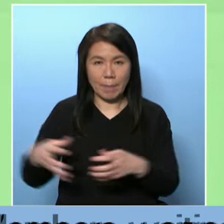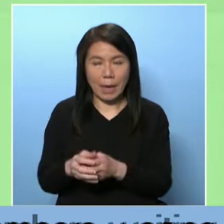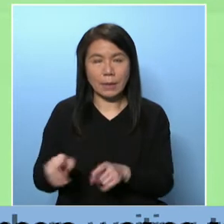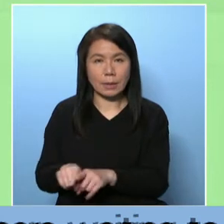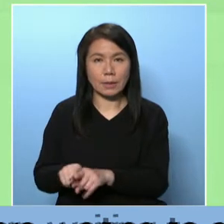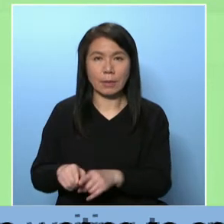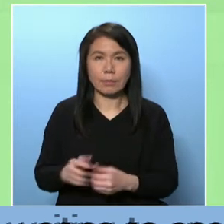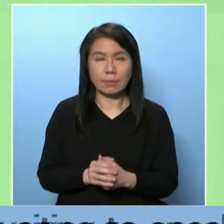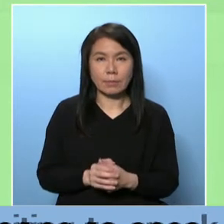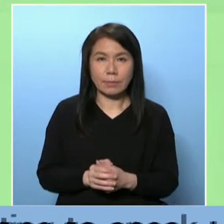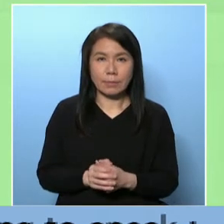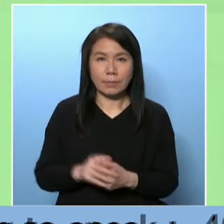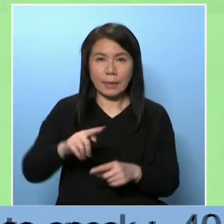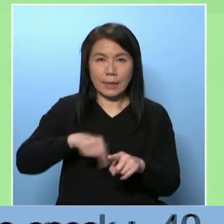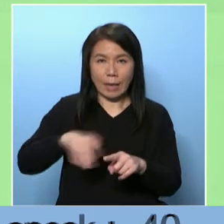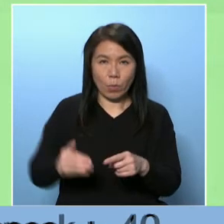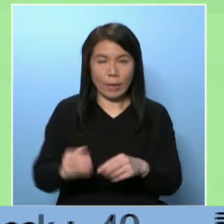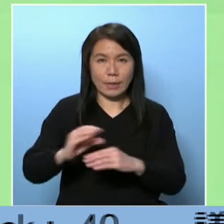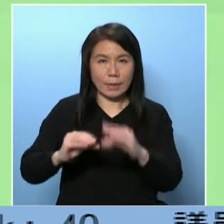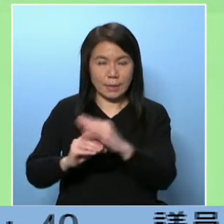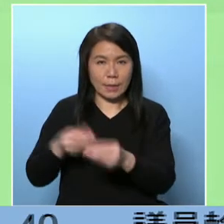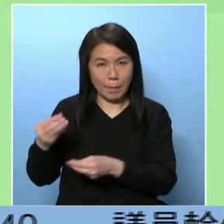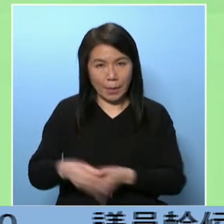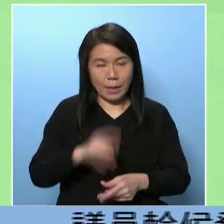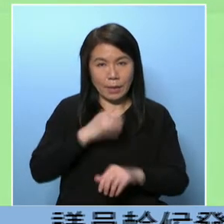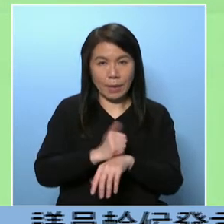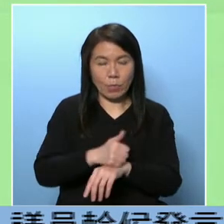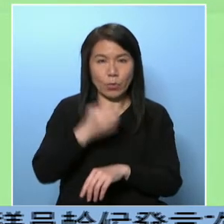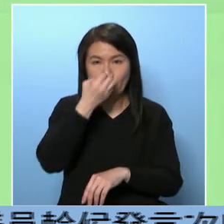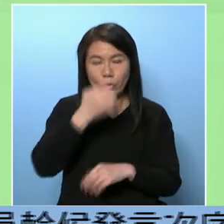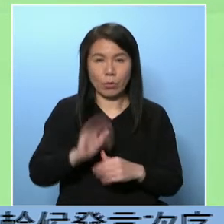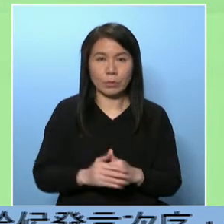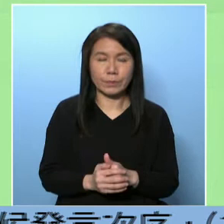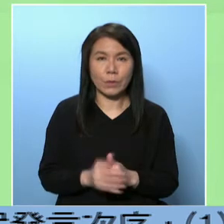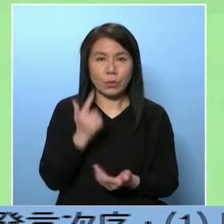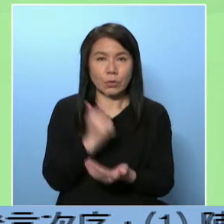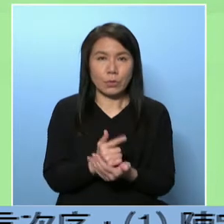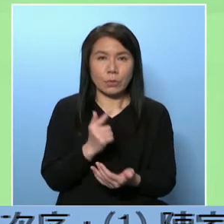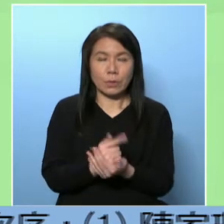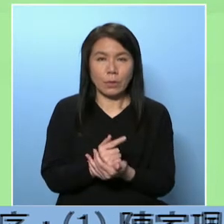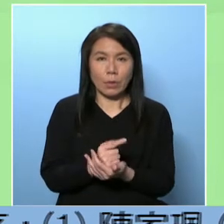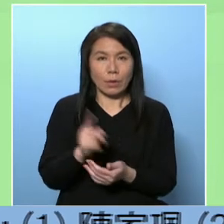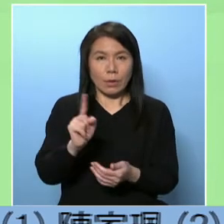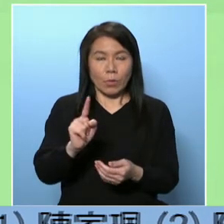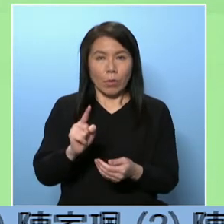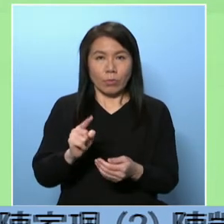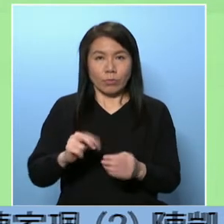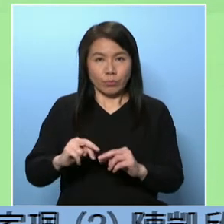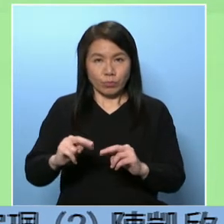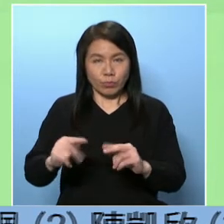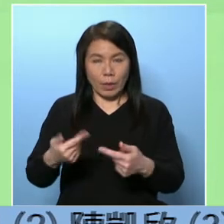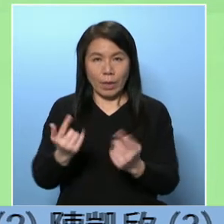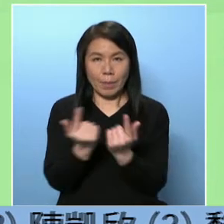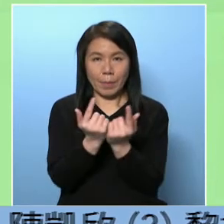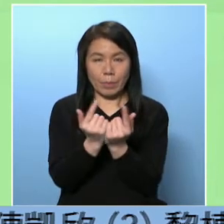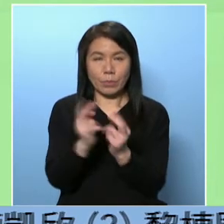see the glory days again, then we will have to develop with GBA, and we will have to seize the opportunity. So the critical